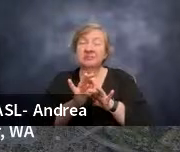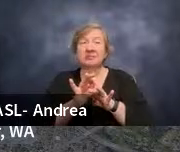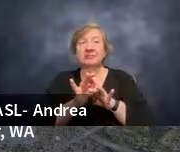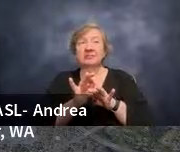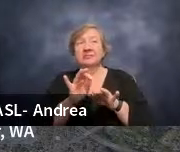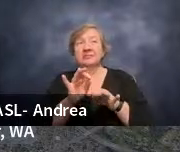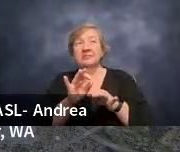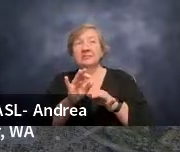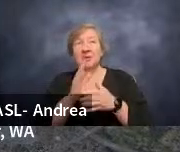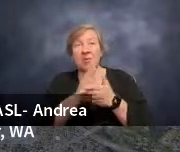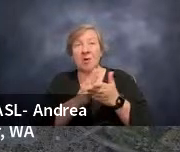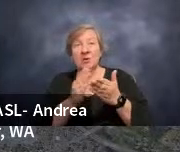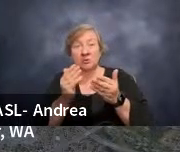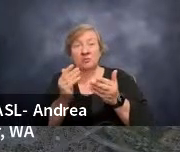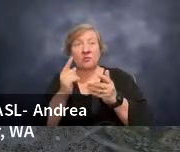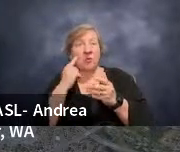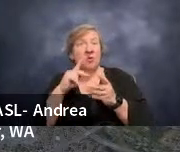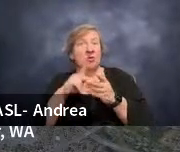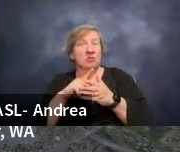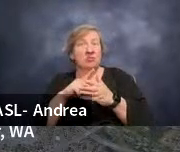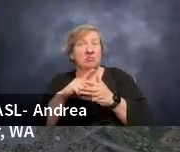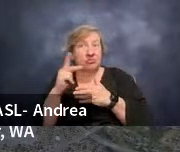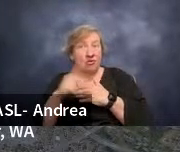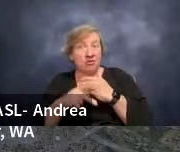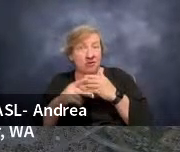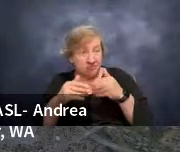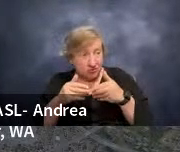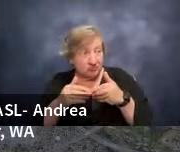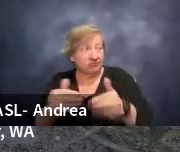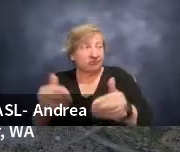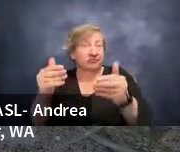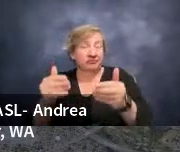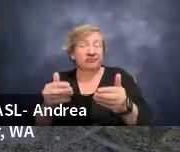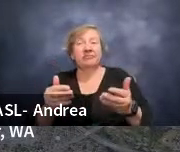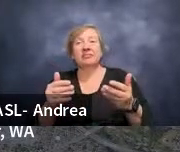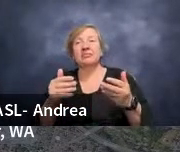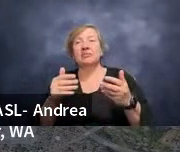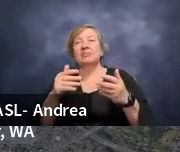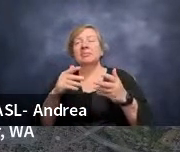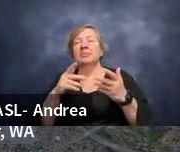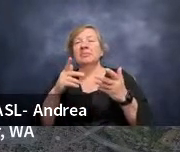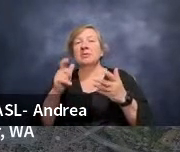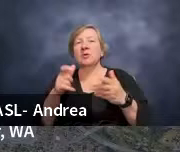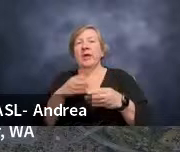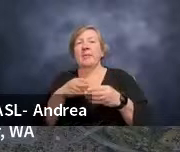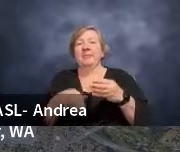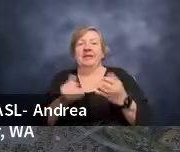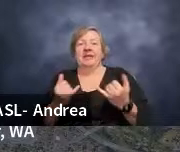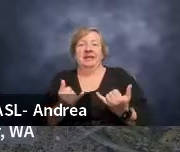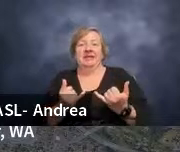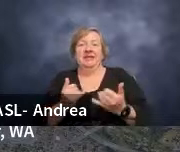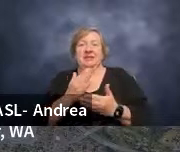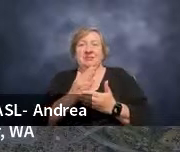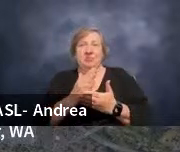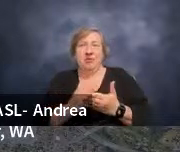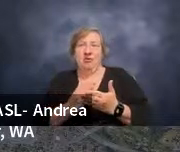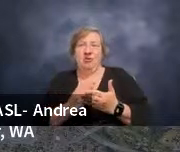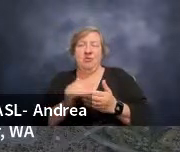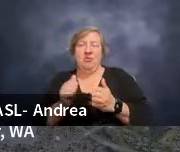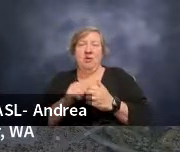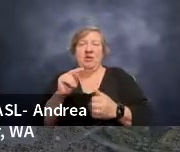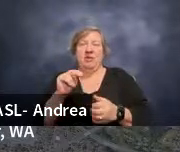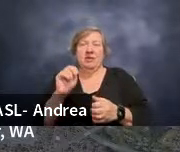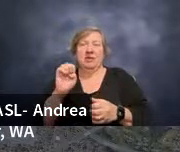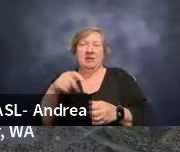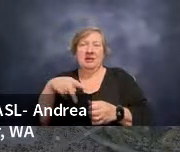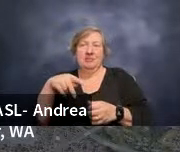milestone to advancing the program is completing the phase that we're in with this NEPA document,